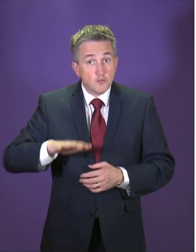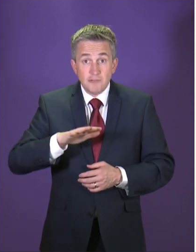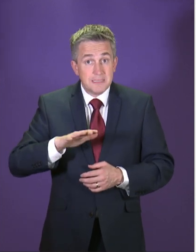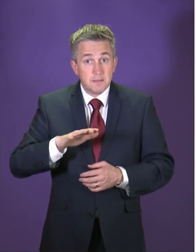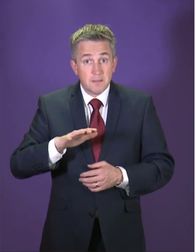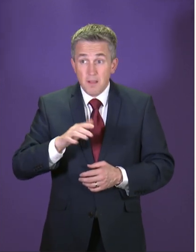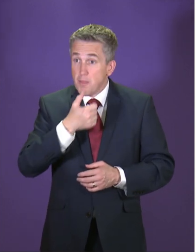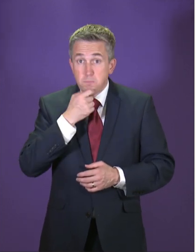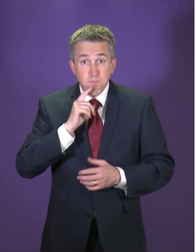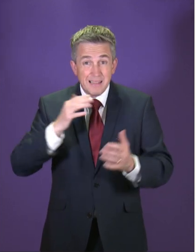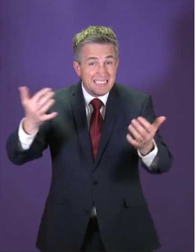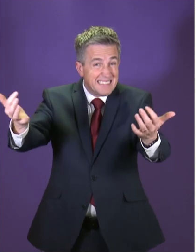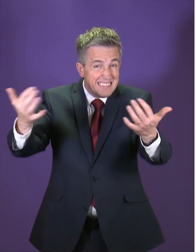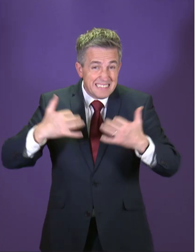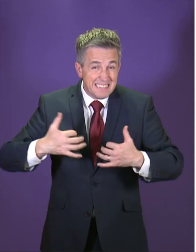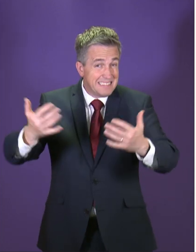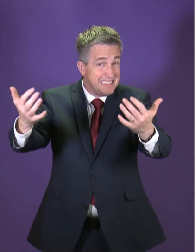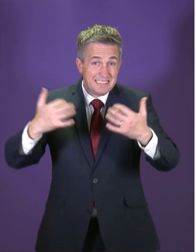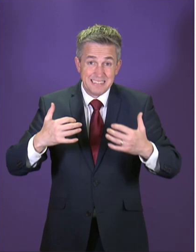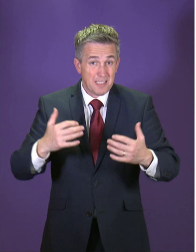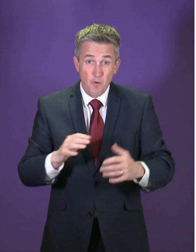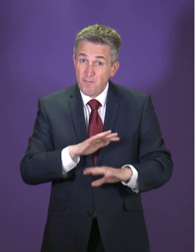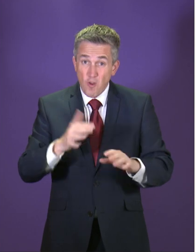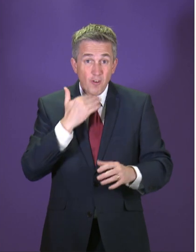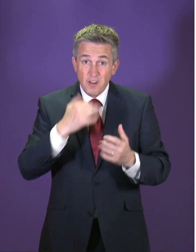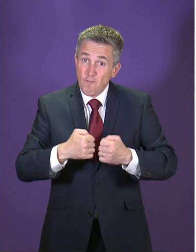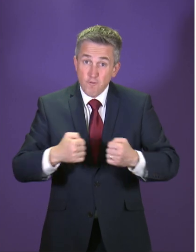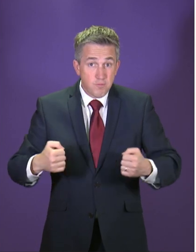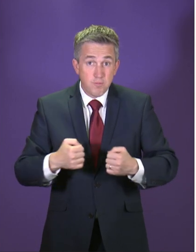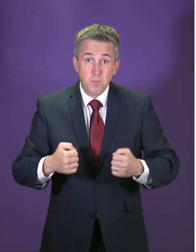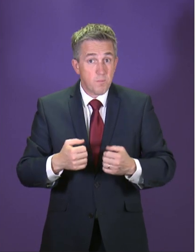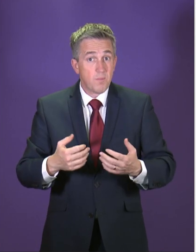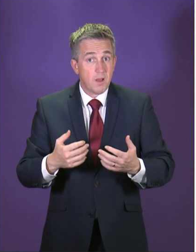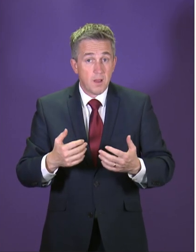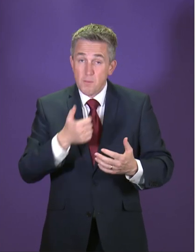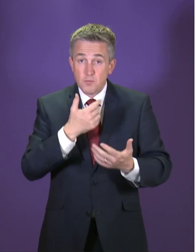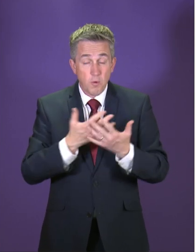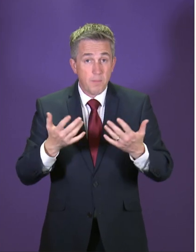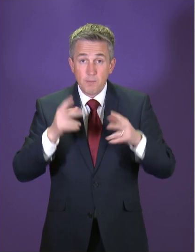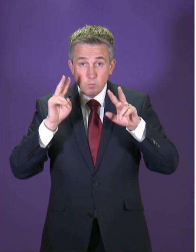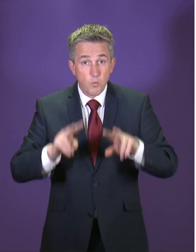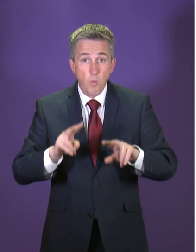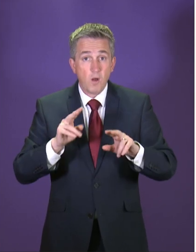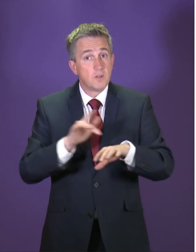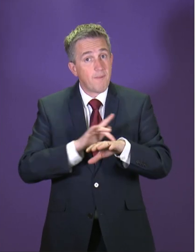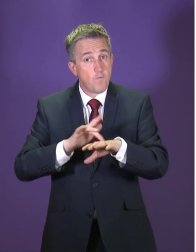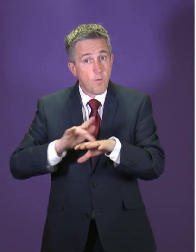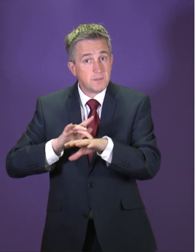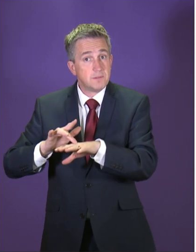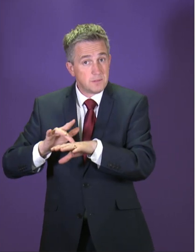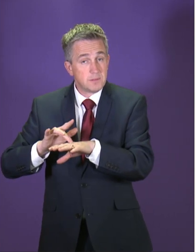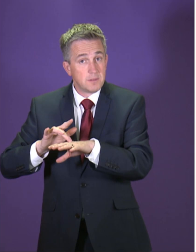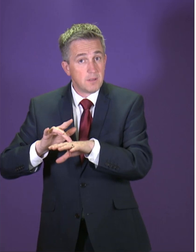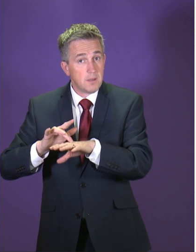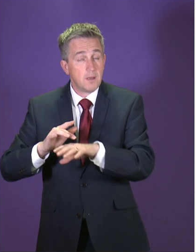We don't have enough seats. We are working in culture factories. And I did things like that. And I did one